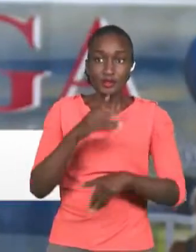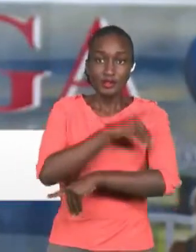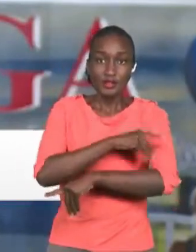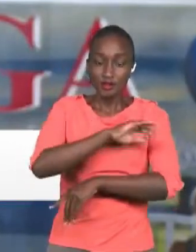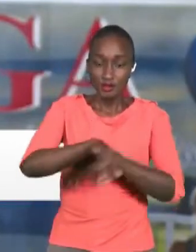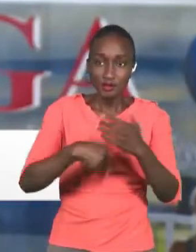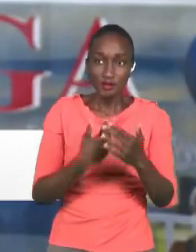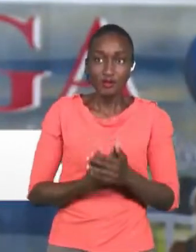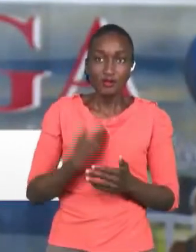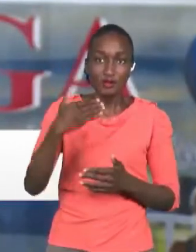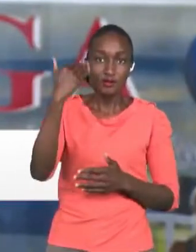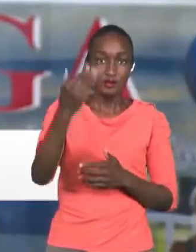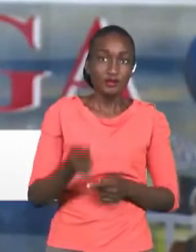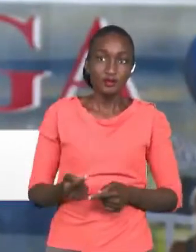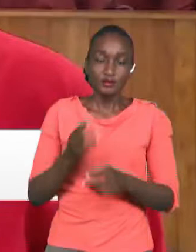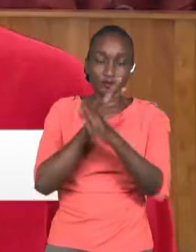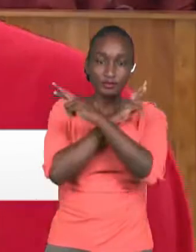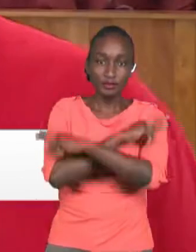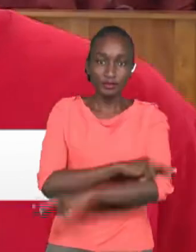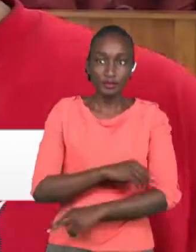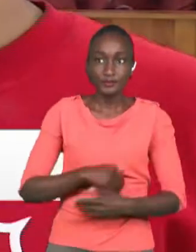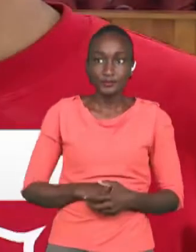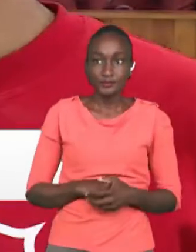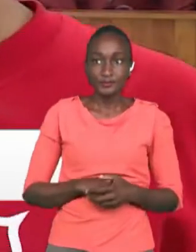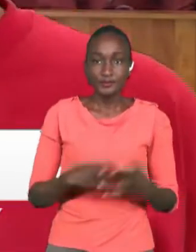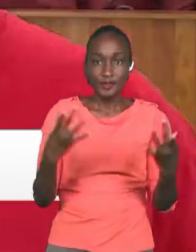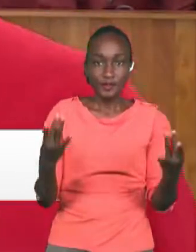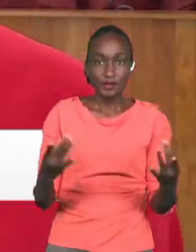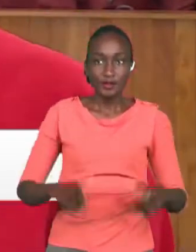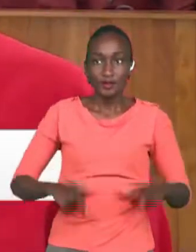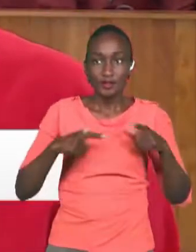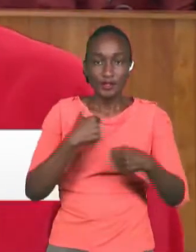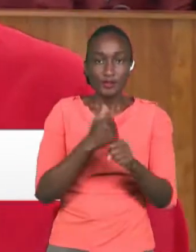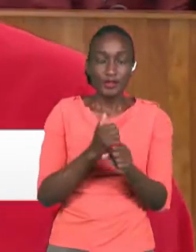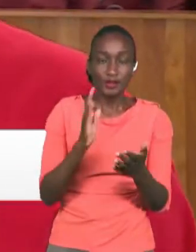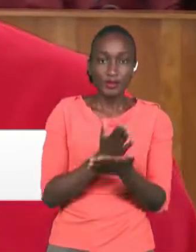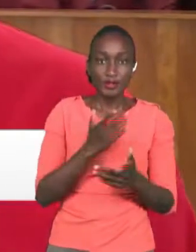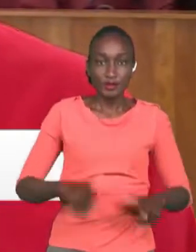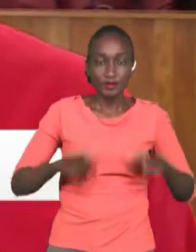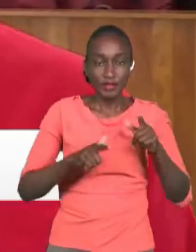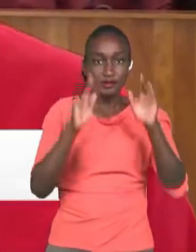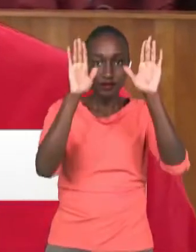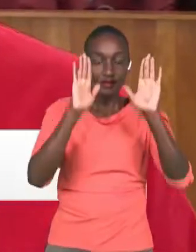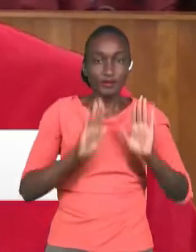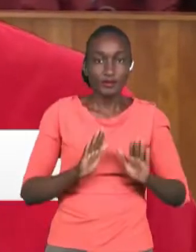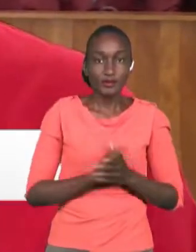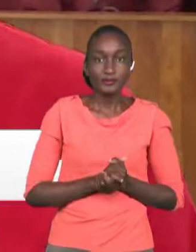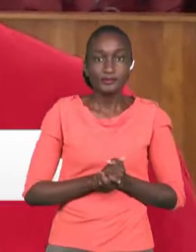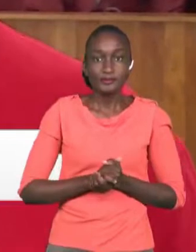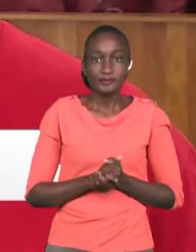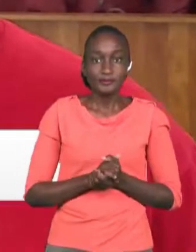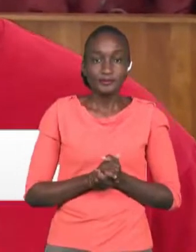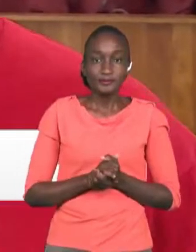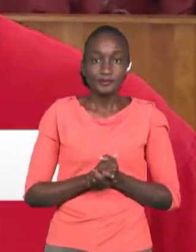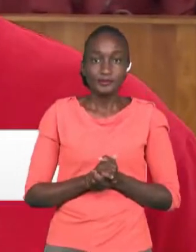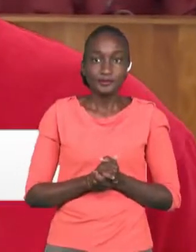is always coming to yoga. Yoga is life. Make it part of your life. It's very important to